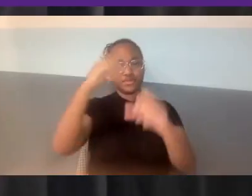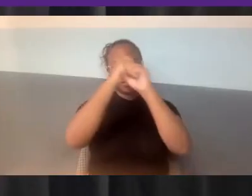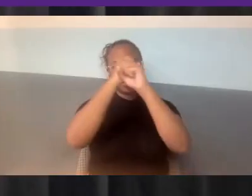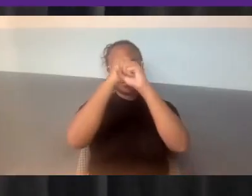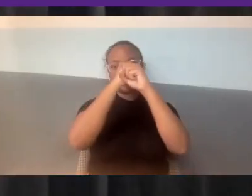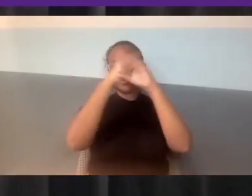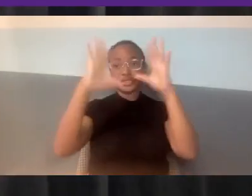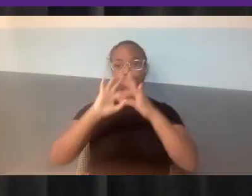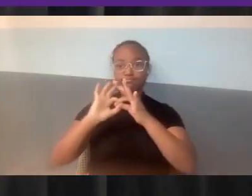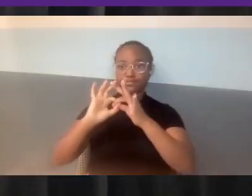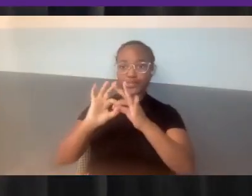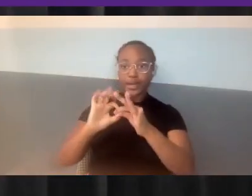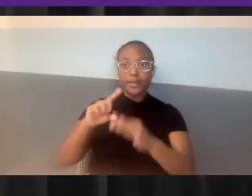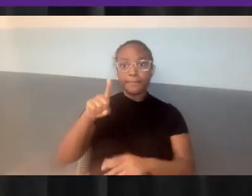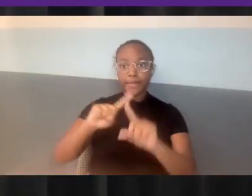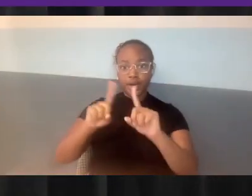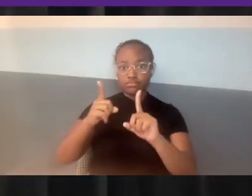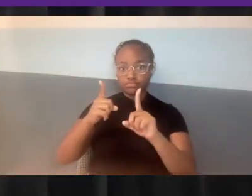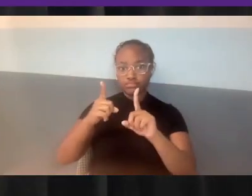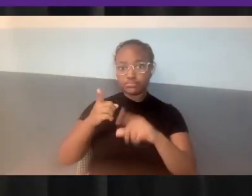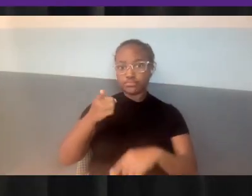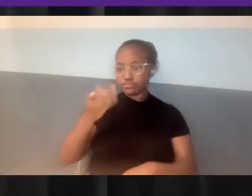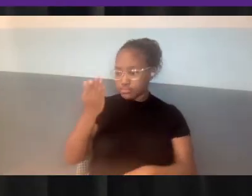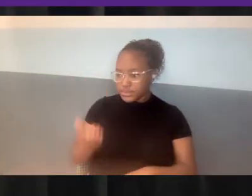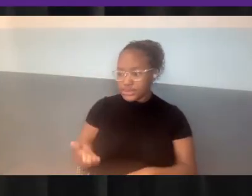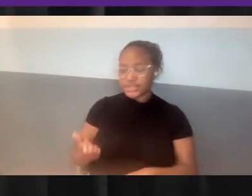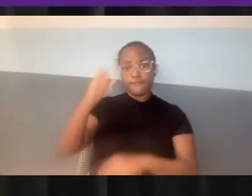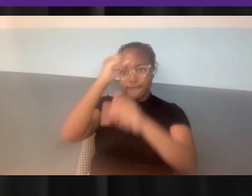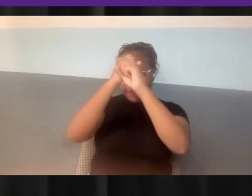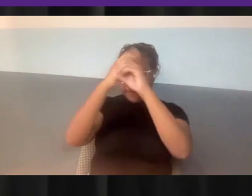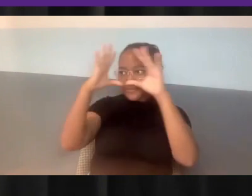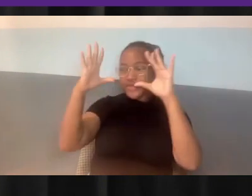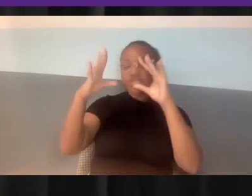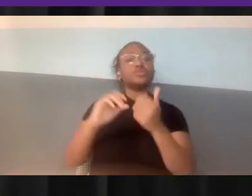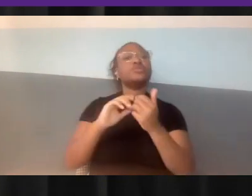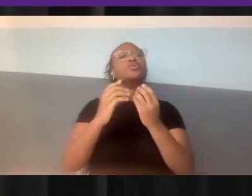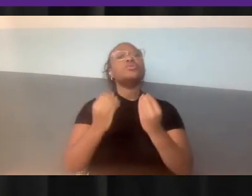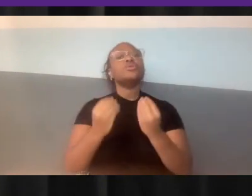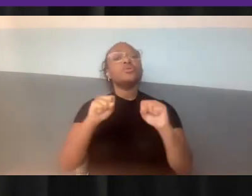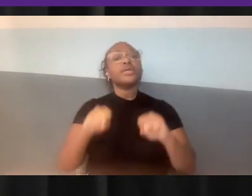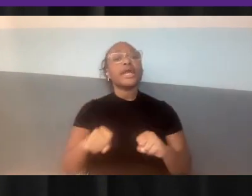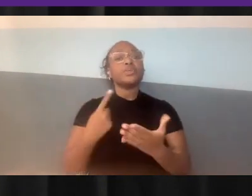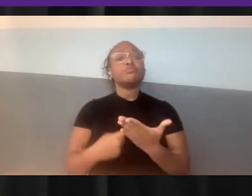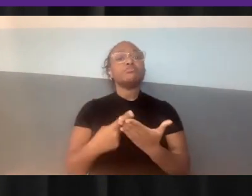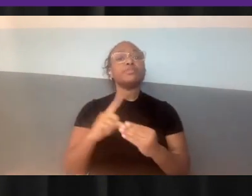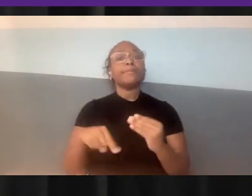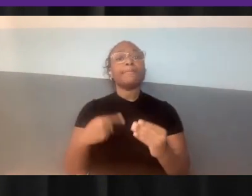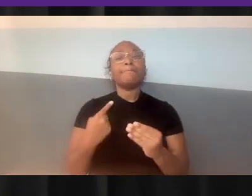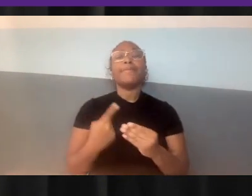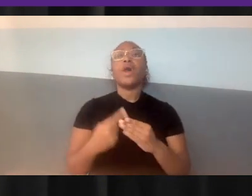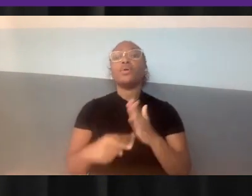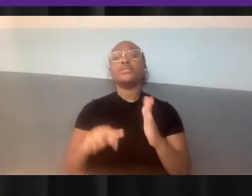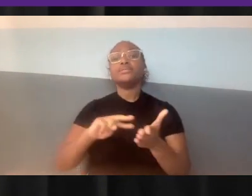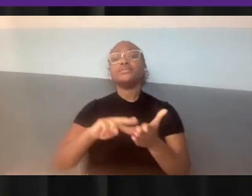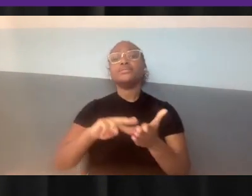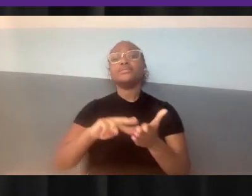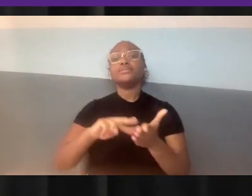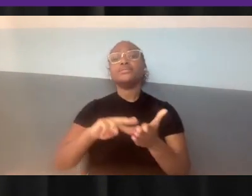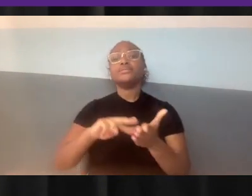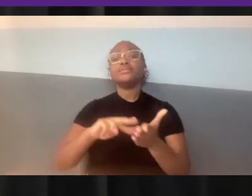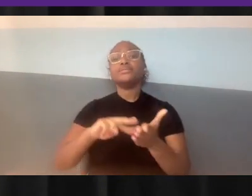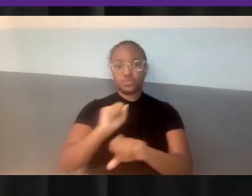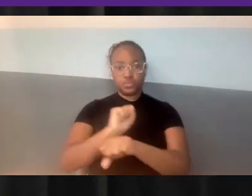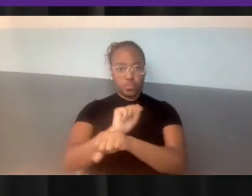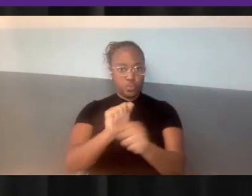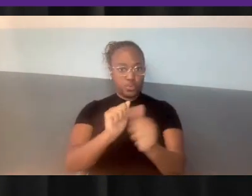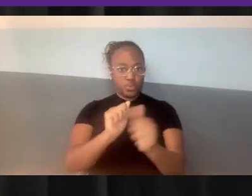might talk a little bit about what it means to work together. Obviously, you're collaborative. What did you have to go through? How did you